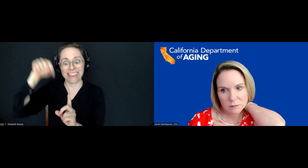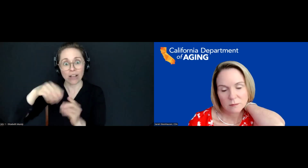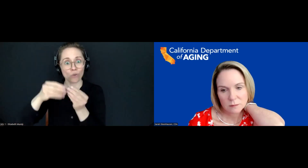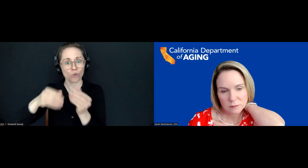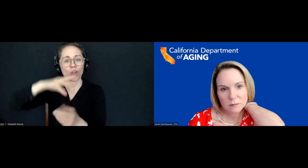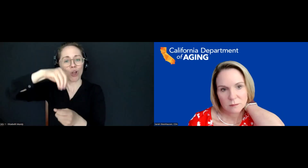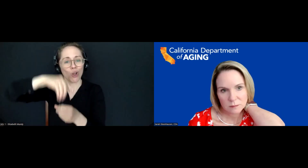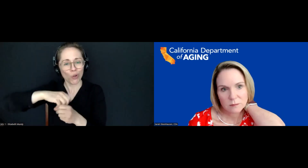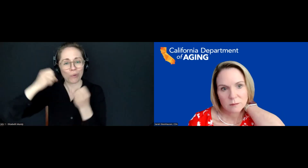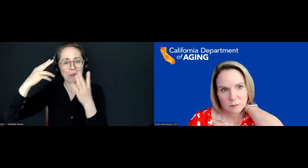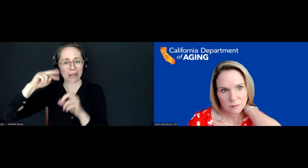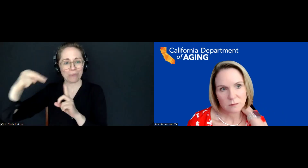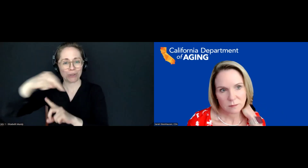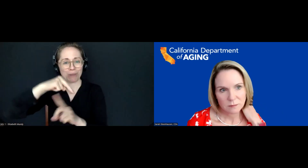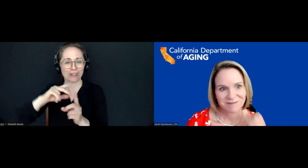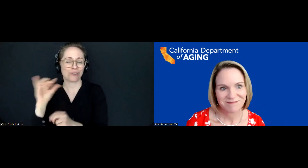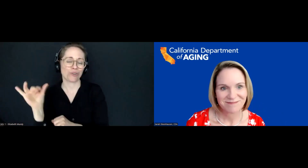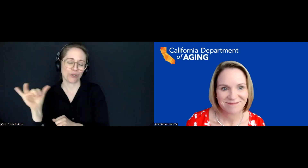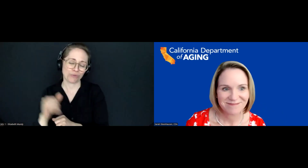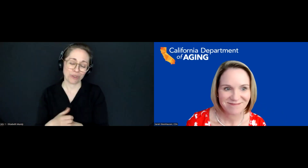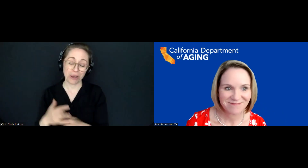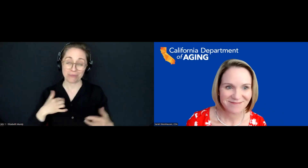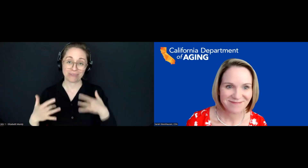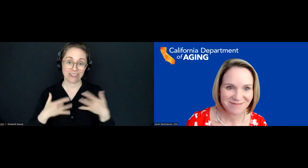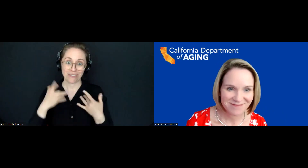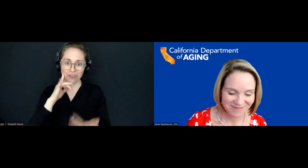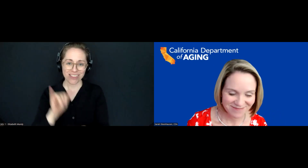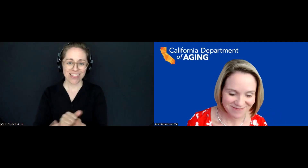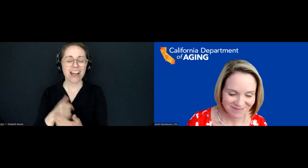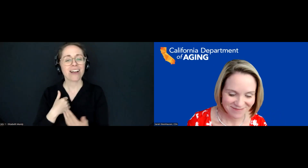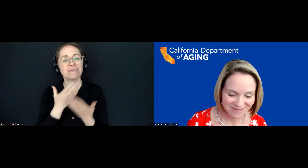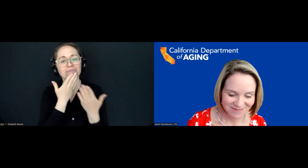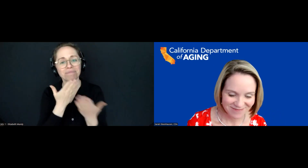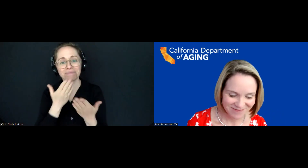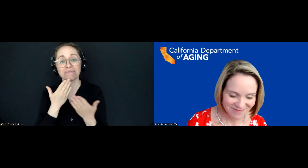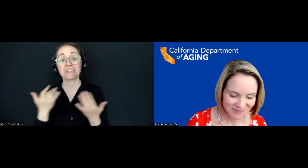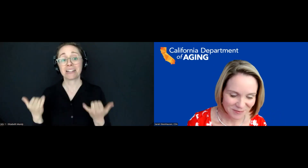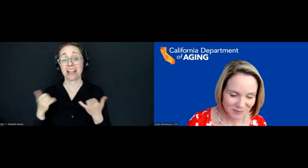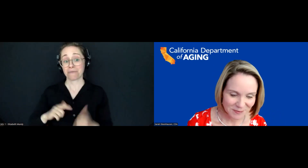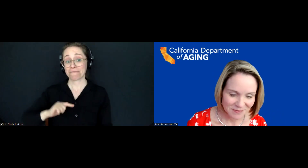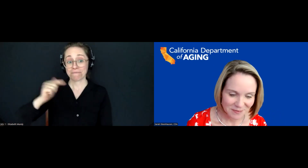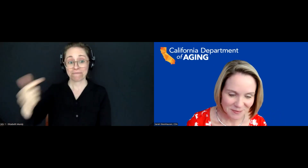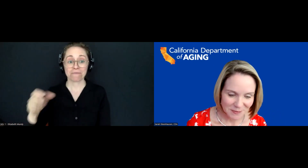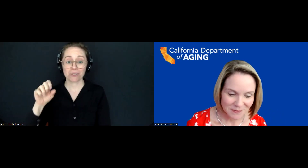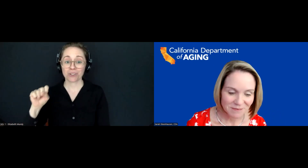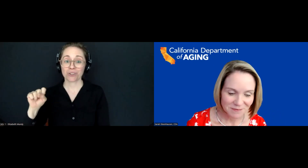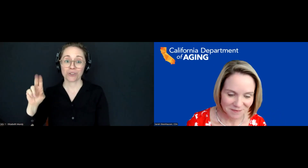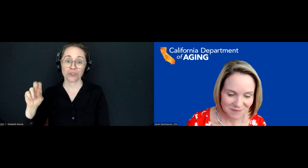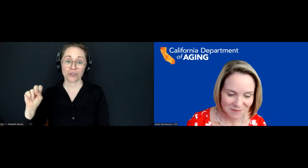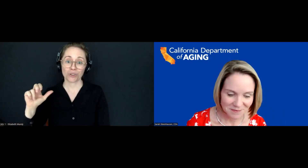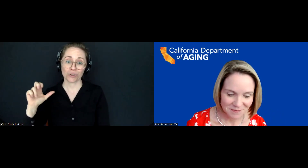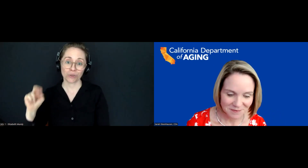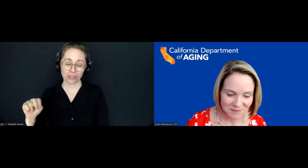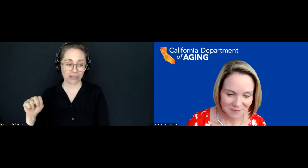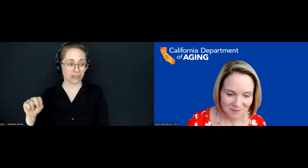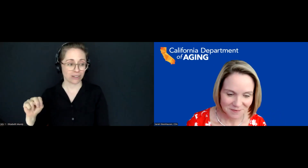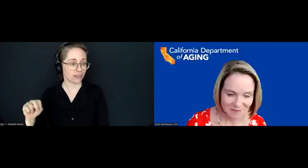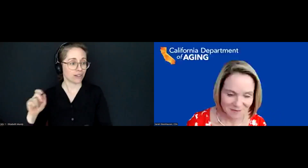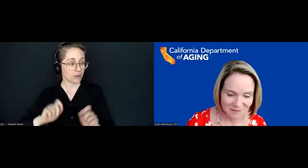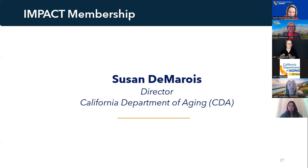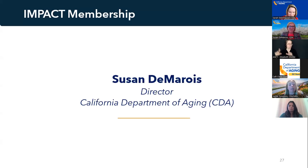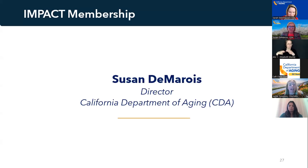I'm really excited about. So appreciate it. And I think from here, I turn it over to Susan. We'll put up some slides for